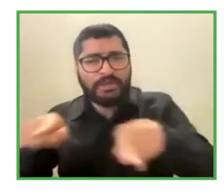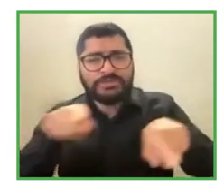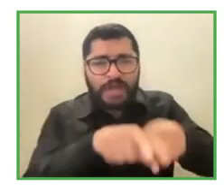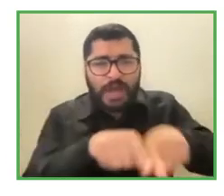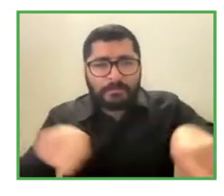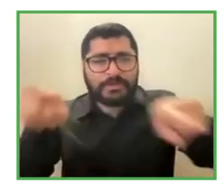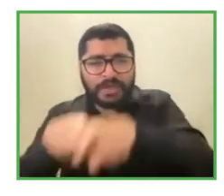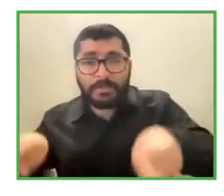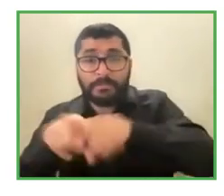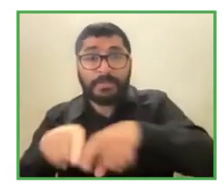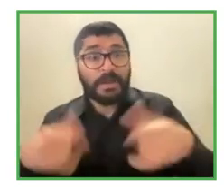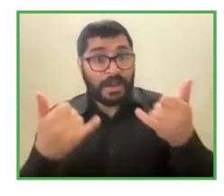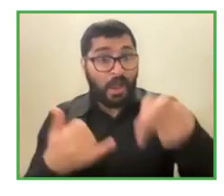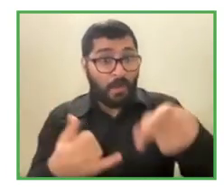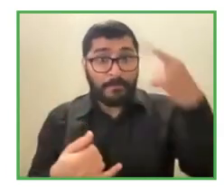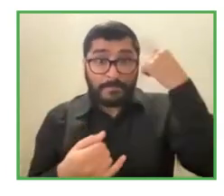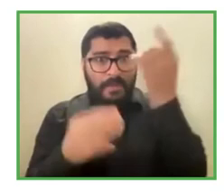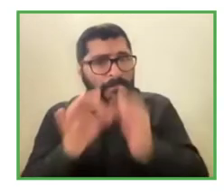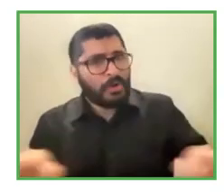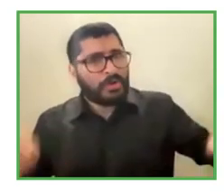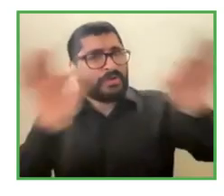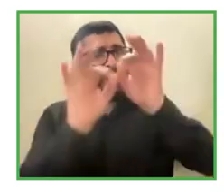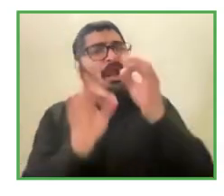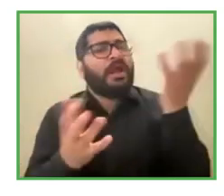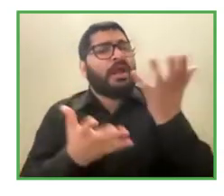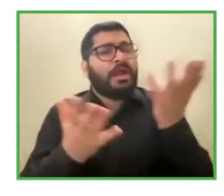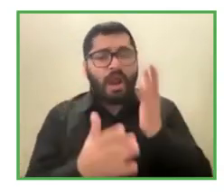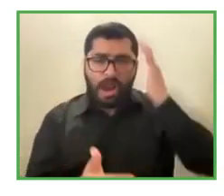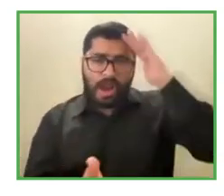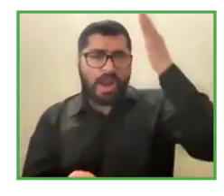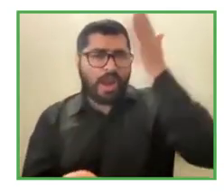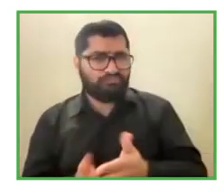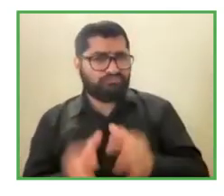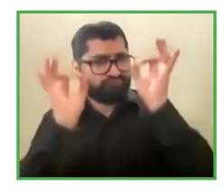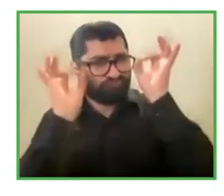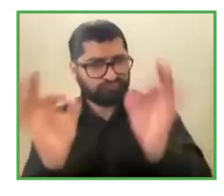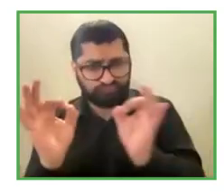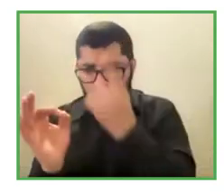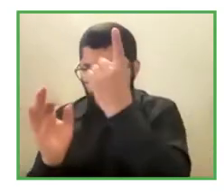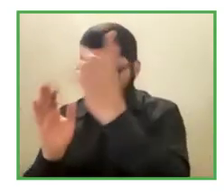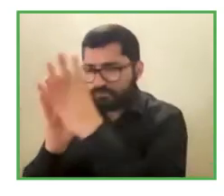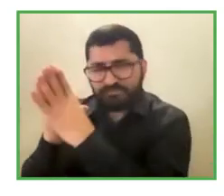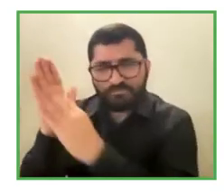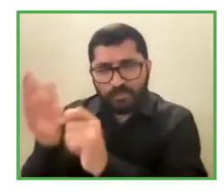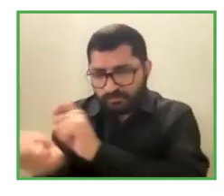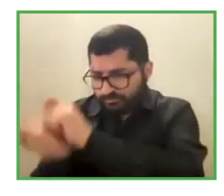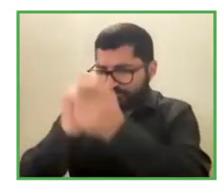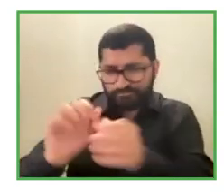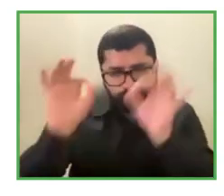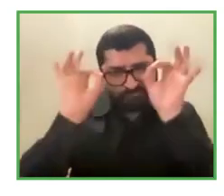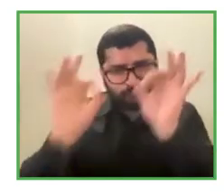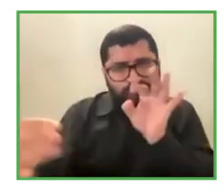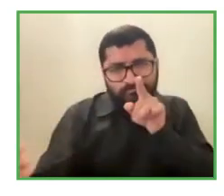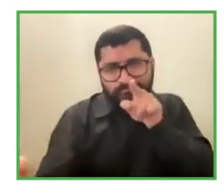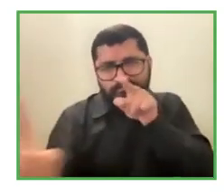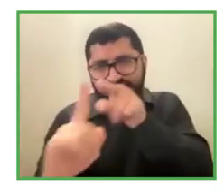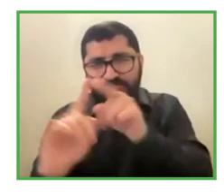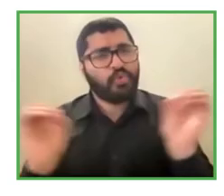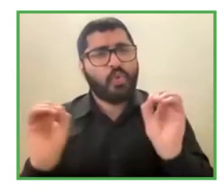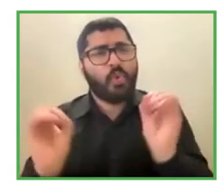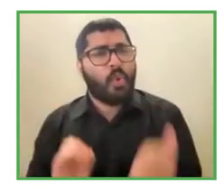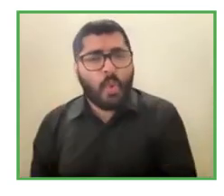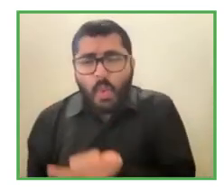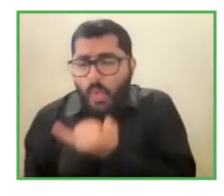practically. And it was very important to know that this is the right model, because